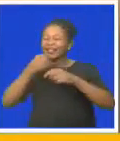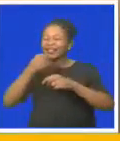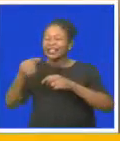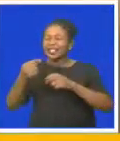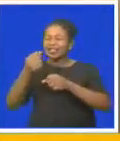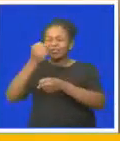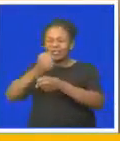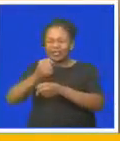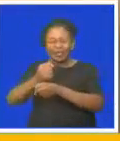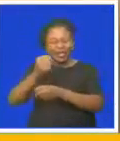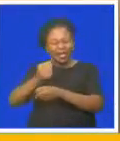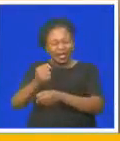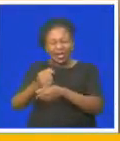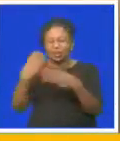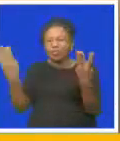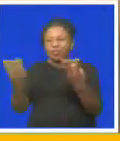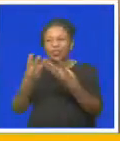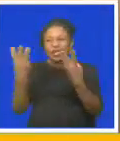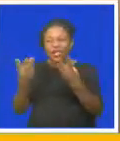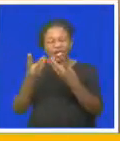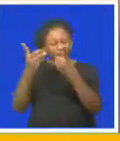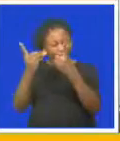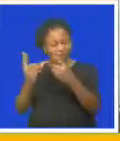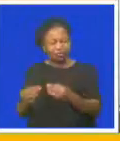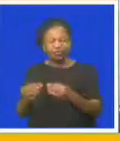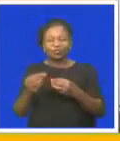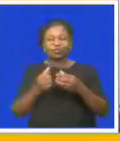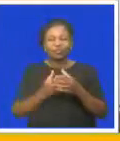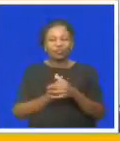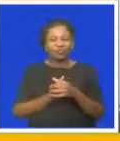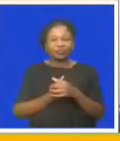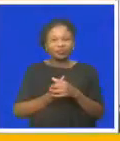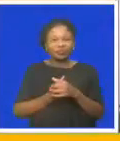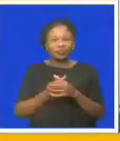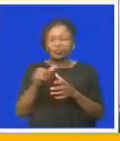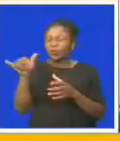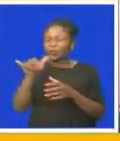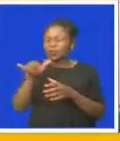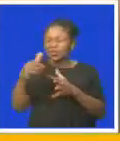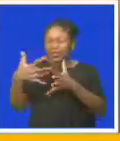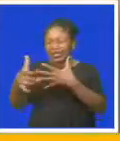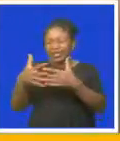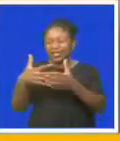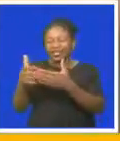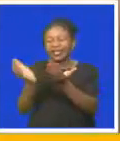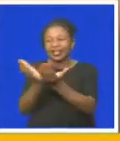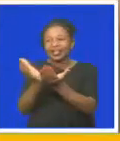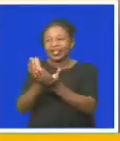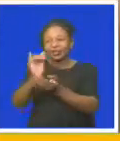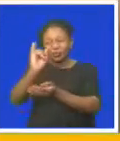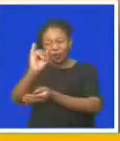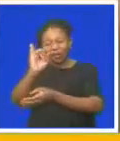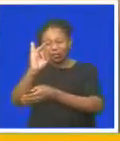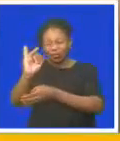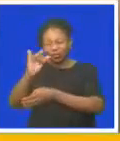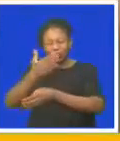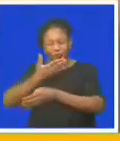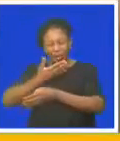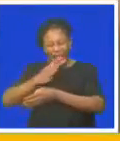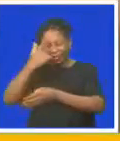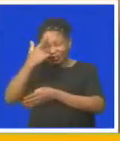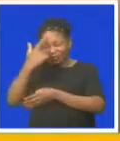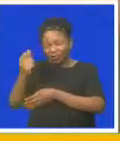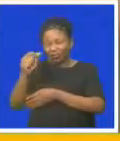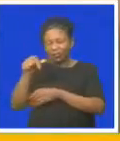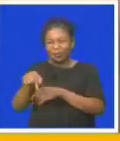people do. Okay. What are you expecting your grade ones and twos to have learned by the end of this lesson? By the end of the lesson, you should be able